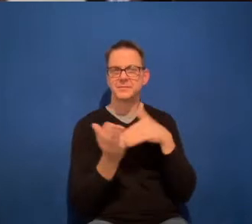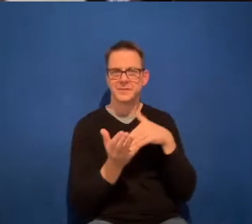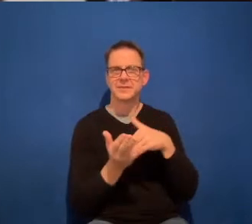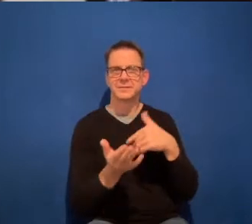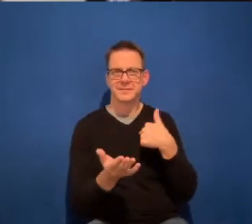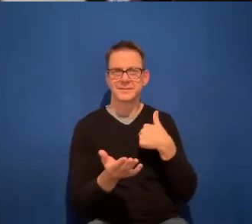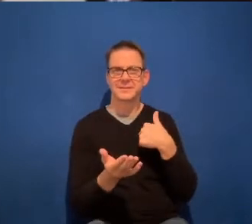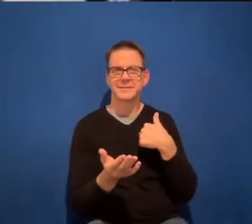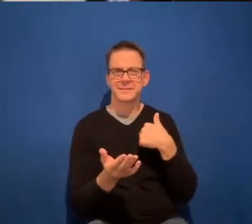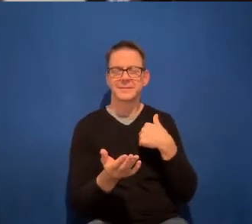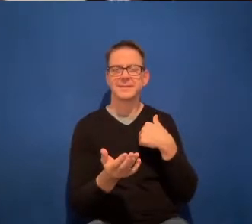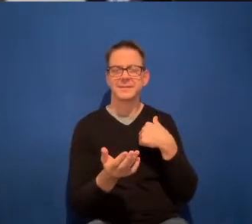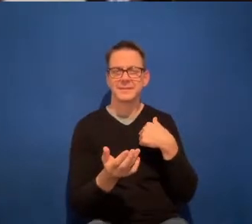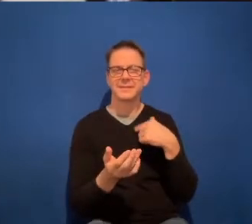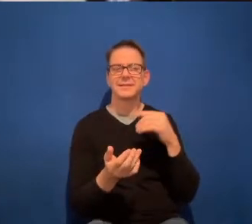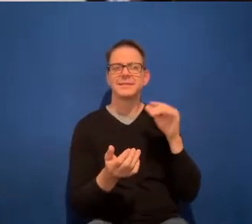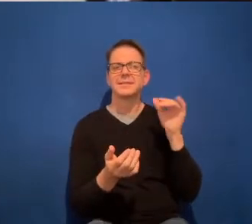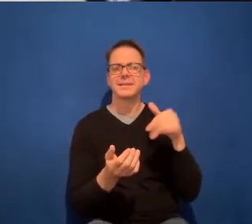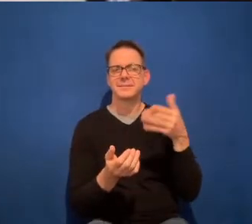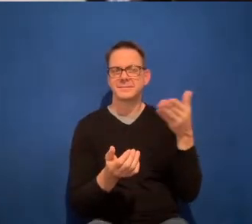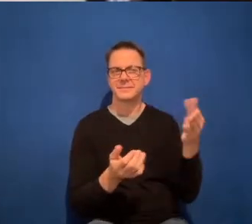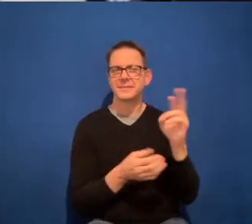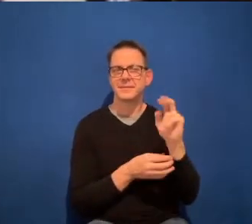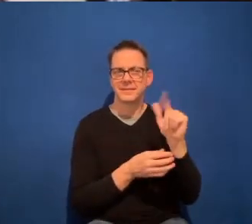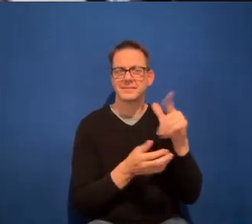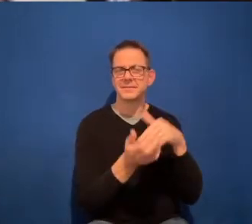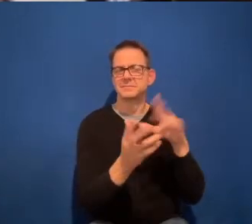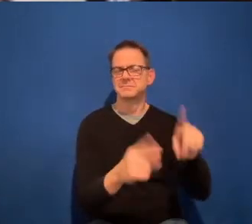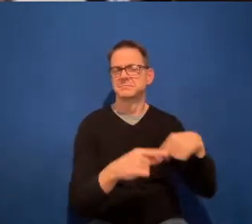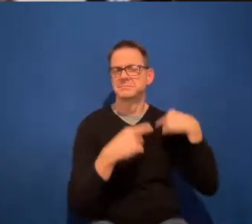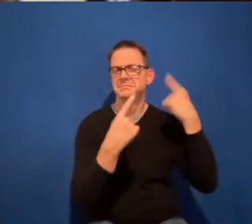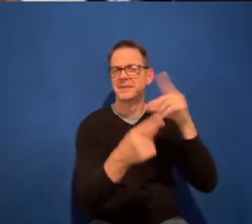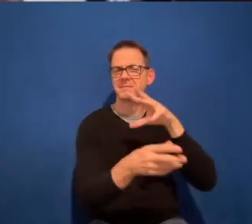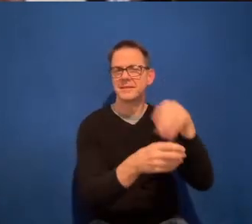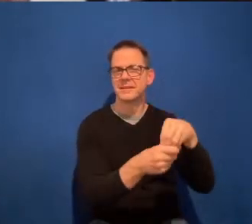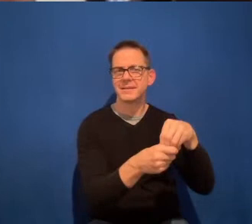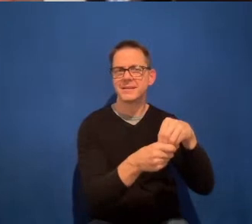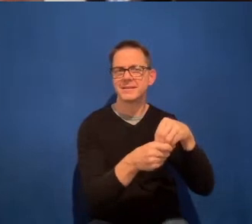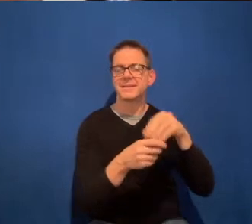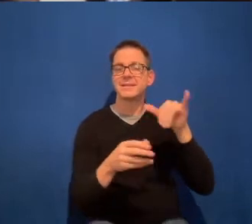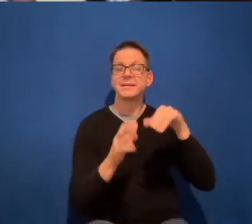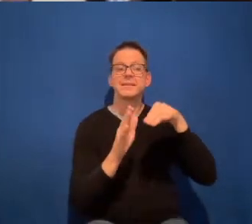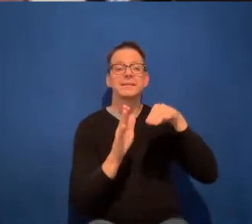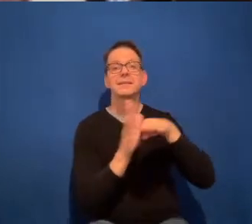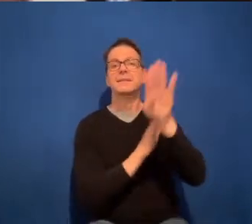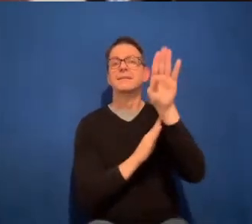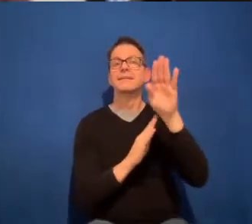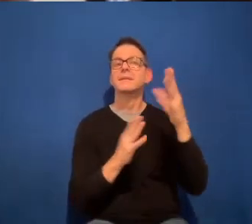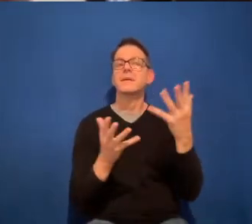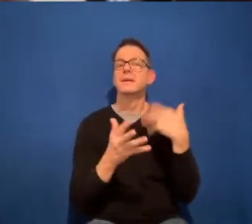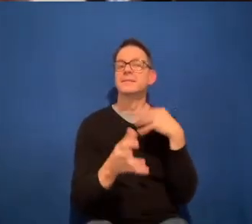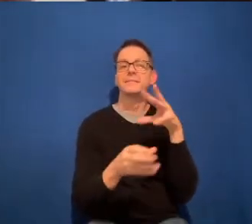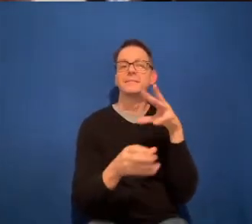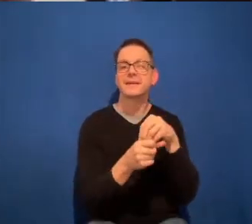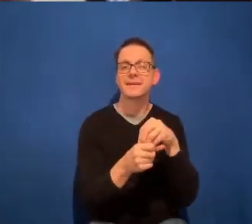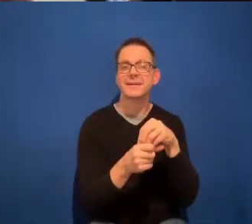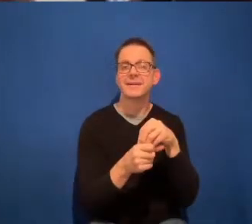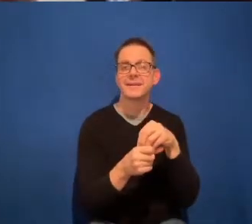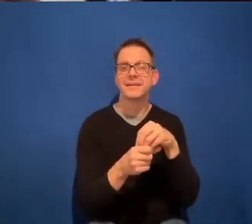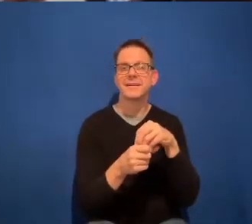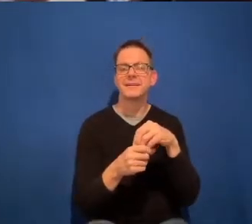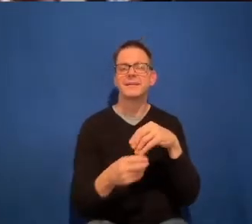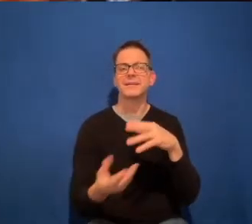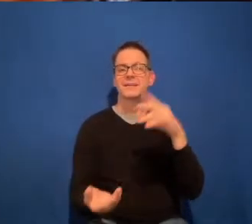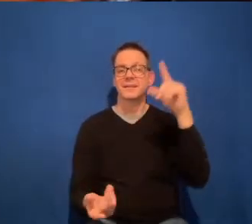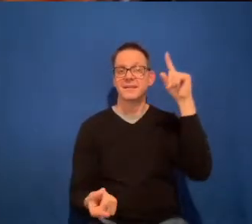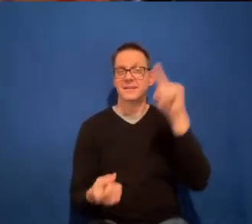my past and stuff. The key trick during, say, the first wave was we definitely did see less patients coming in person. We